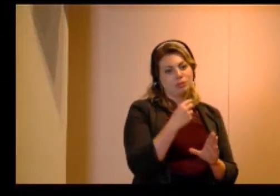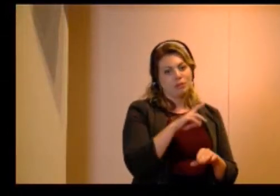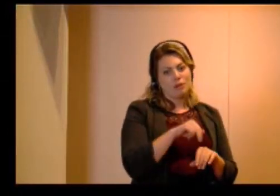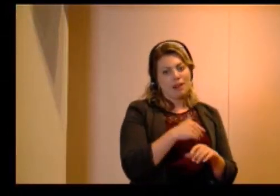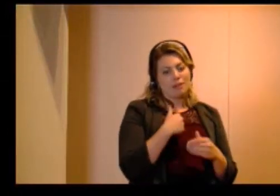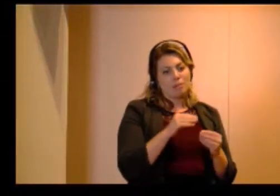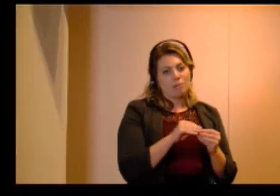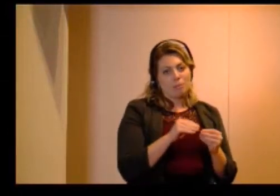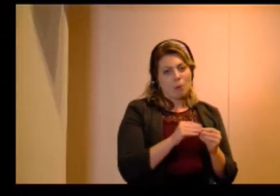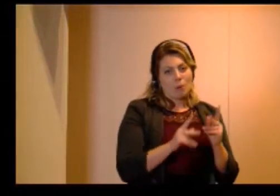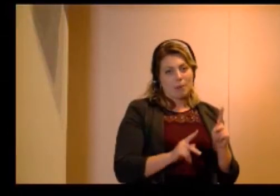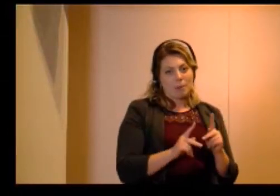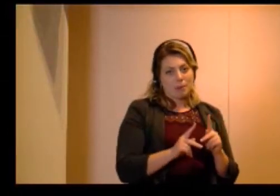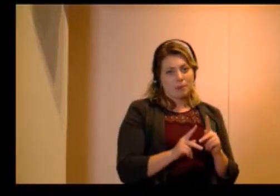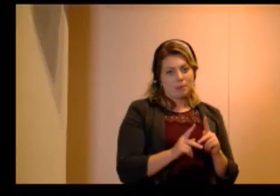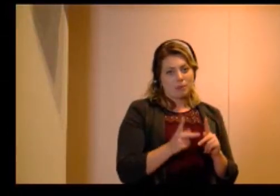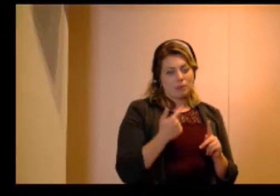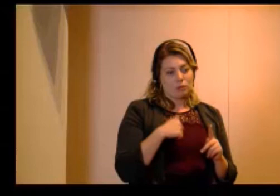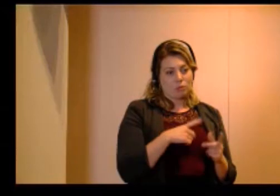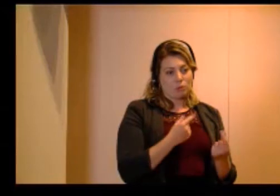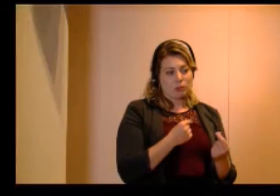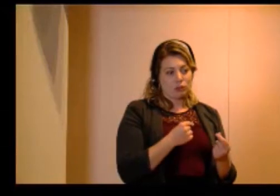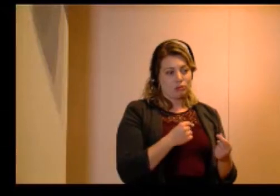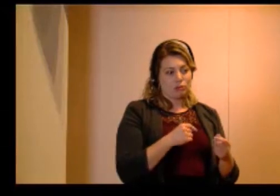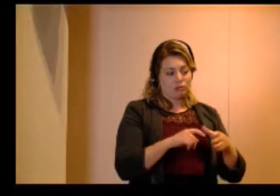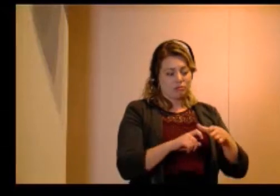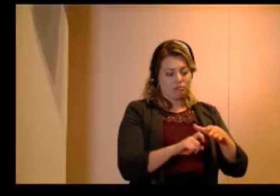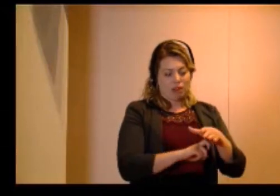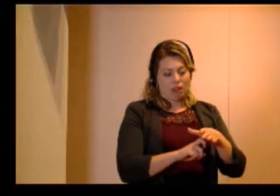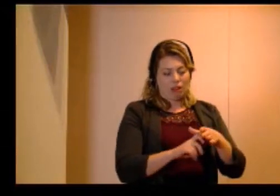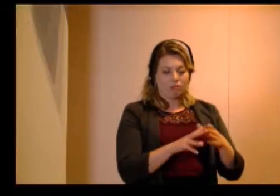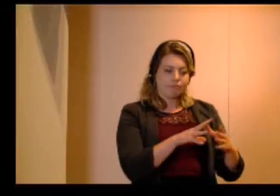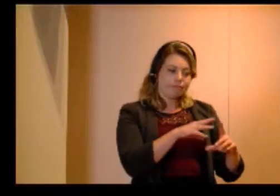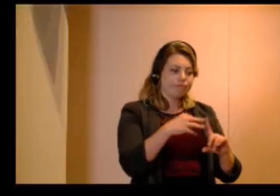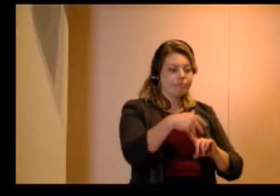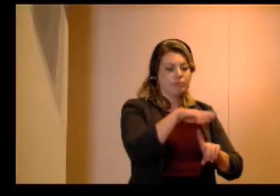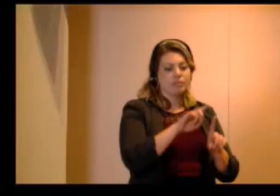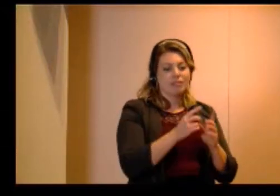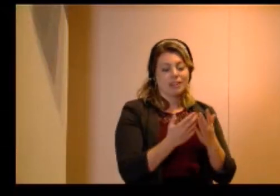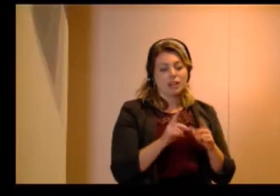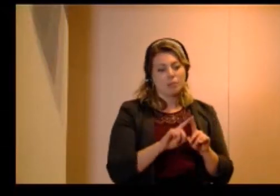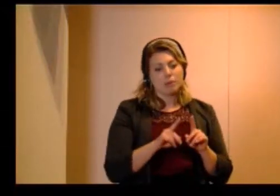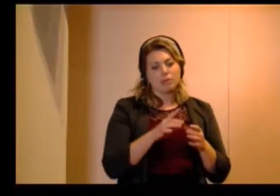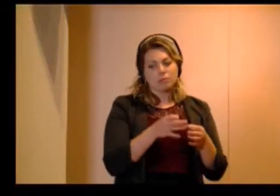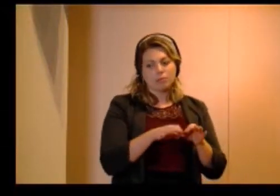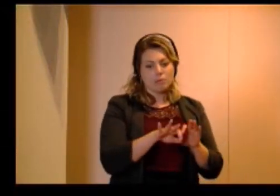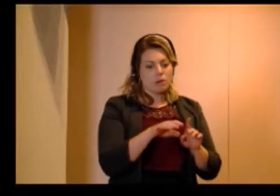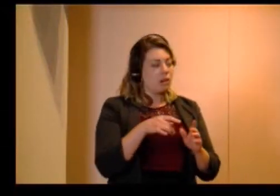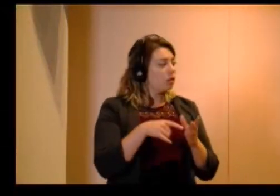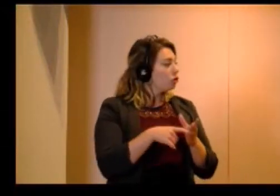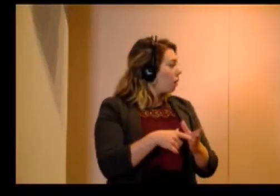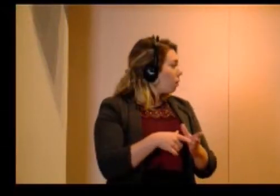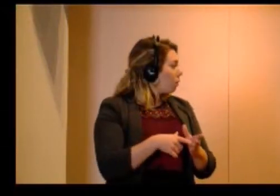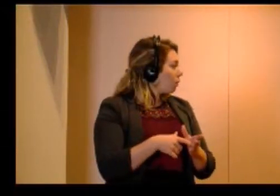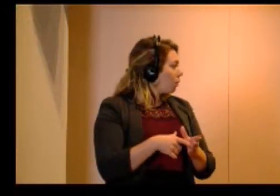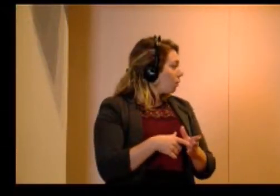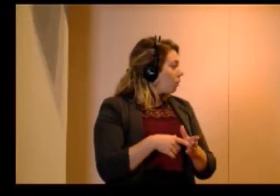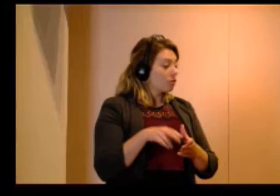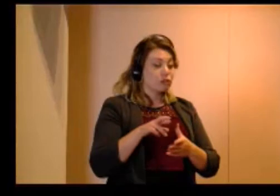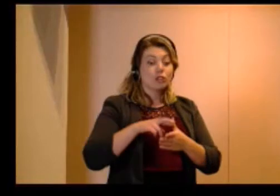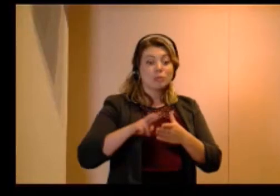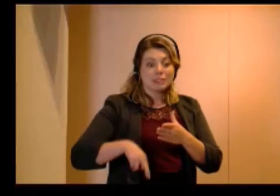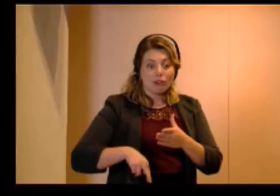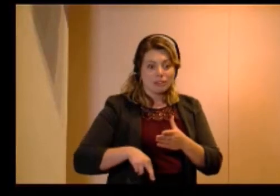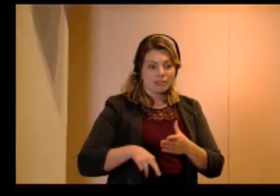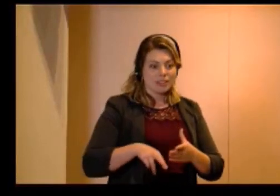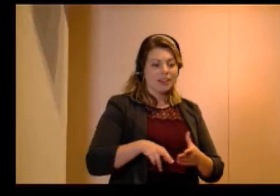here and scanning specimens. And I think what helps is obviously that you show your result and you show, look here, I went to the Smithsonian, I got